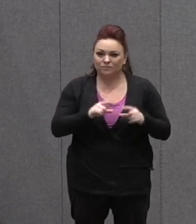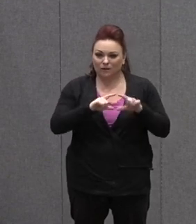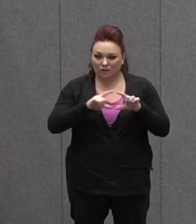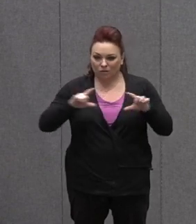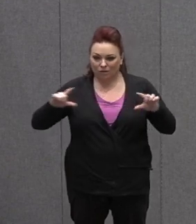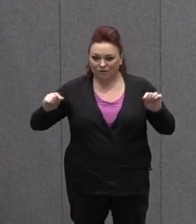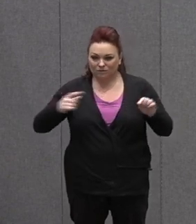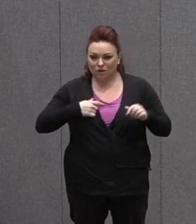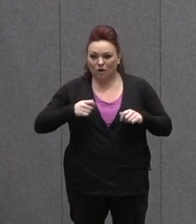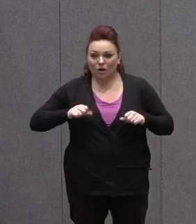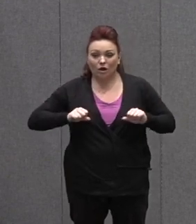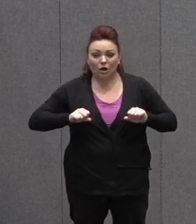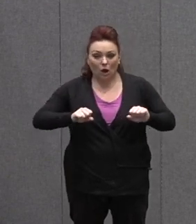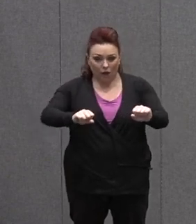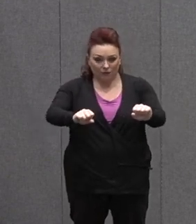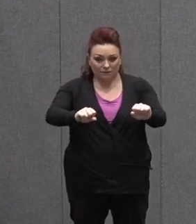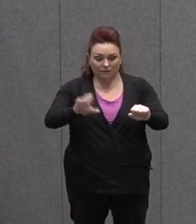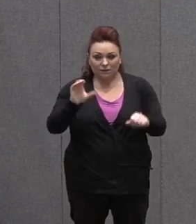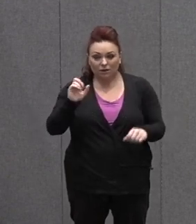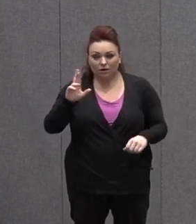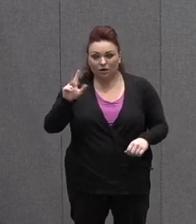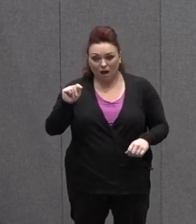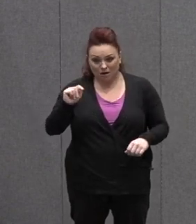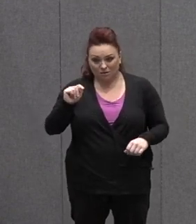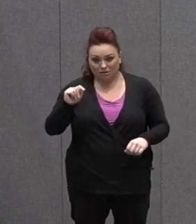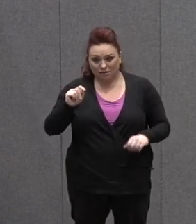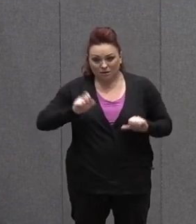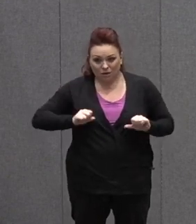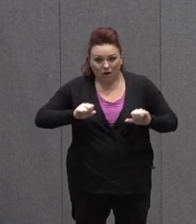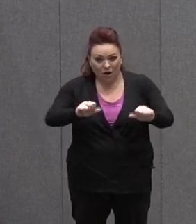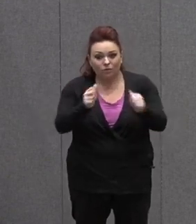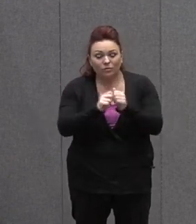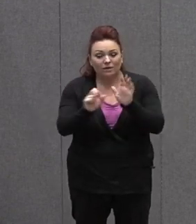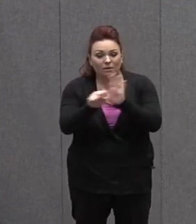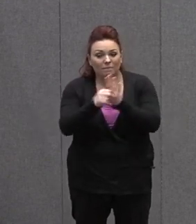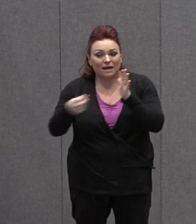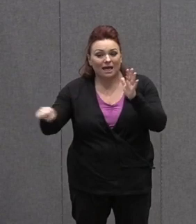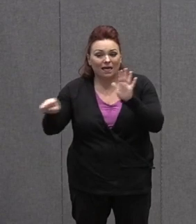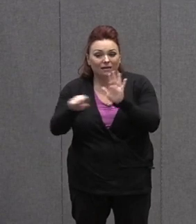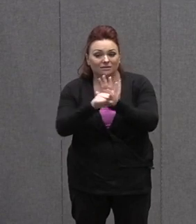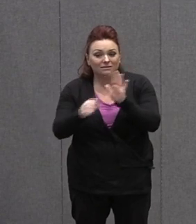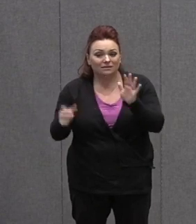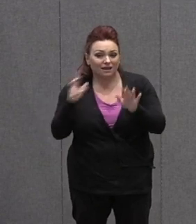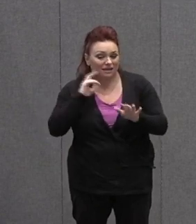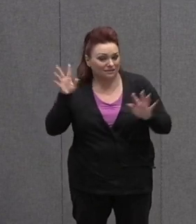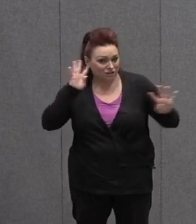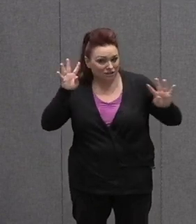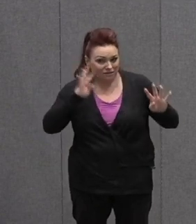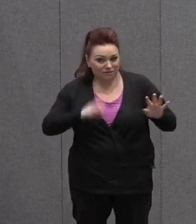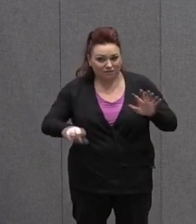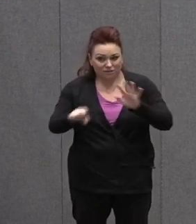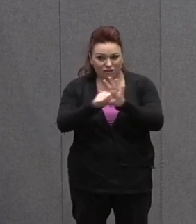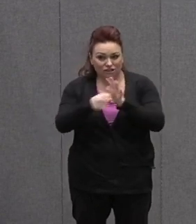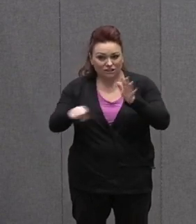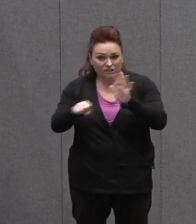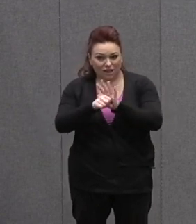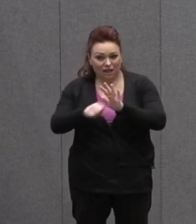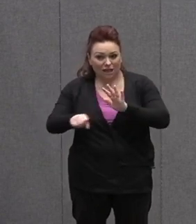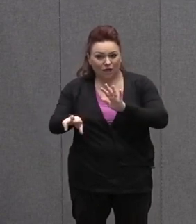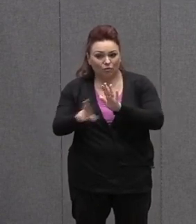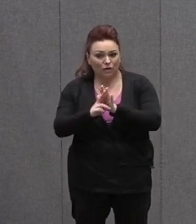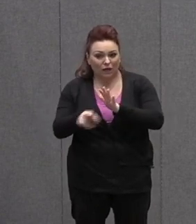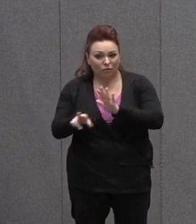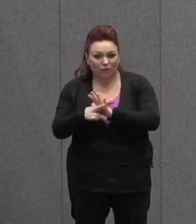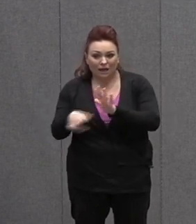Rectangles are carts. Here's a rectangle with bells that chime. Ching, ching, ring,